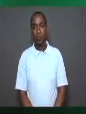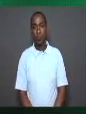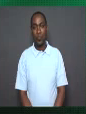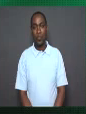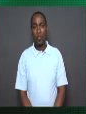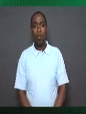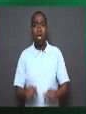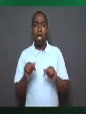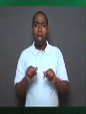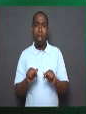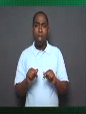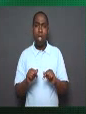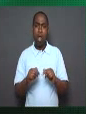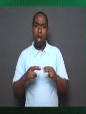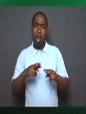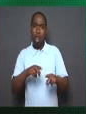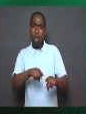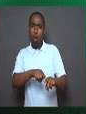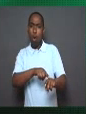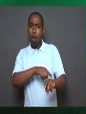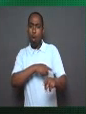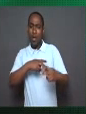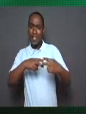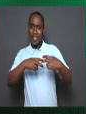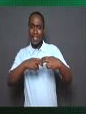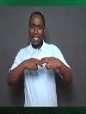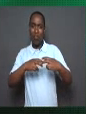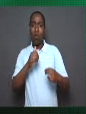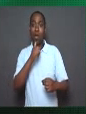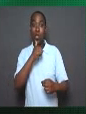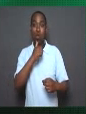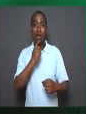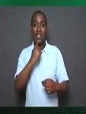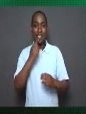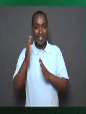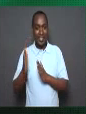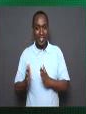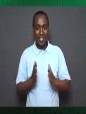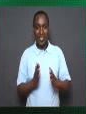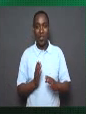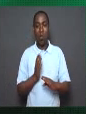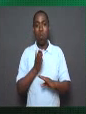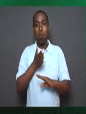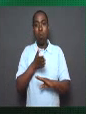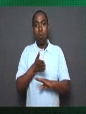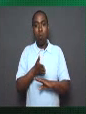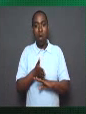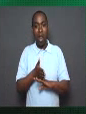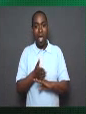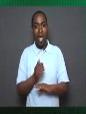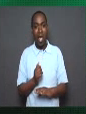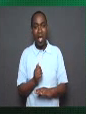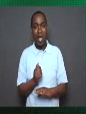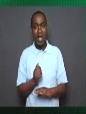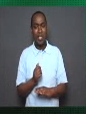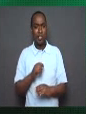Once the long chains of amino acids have formed, they coil, twist,